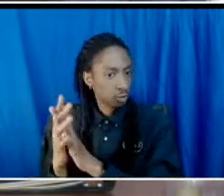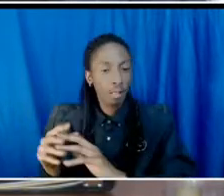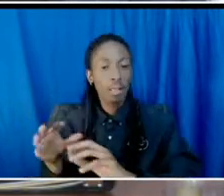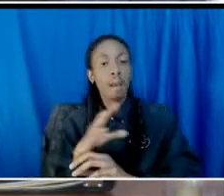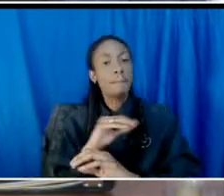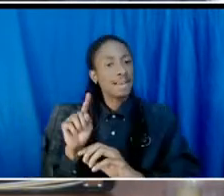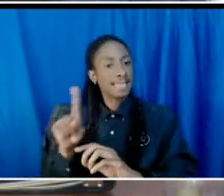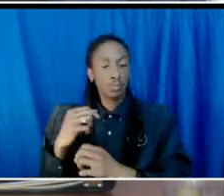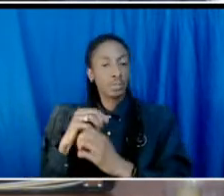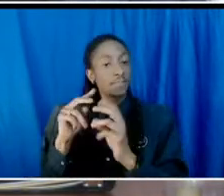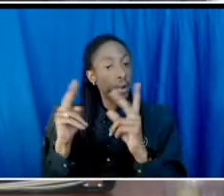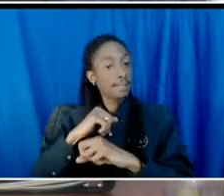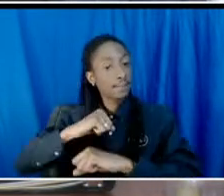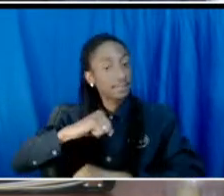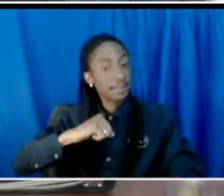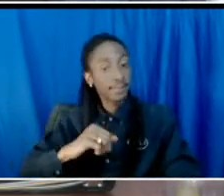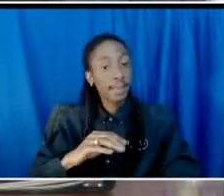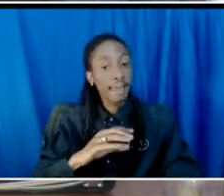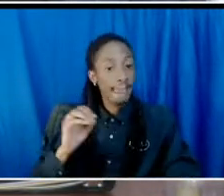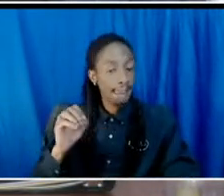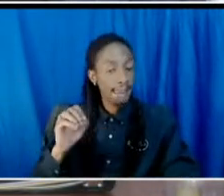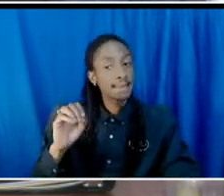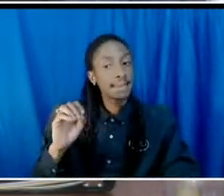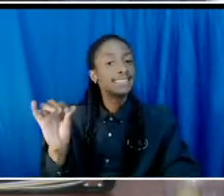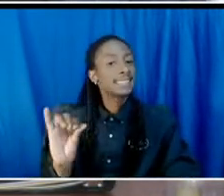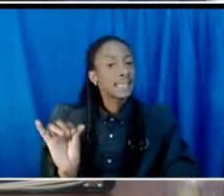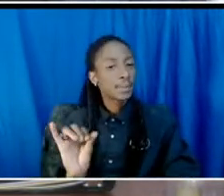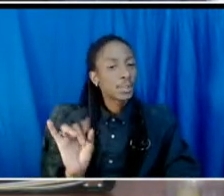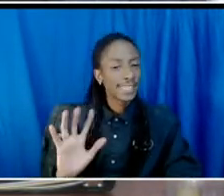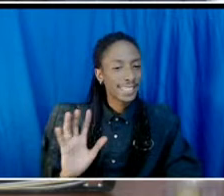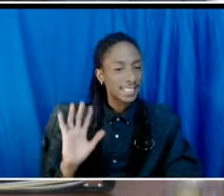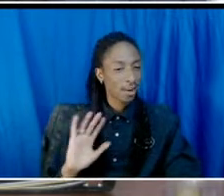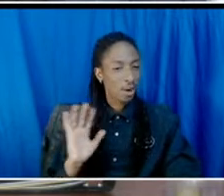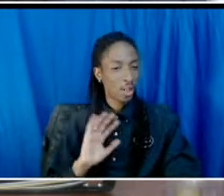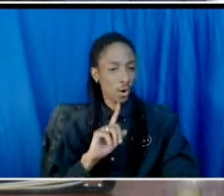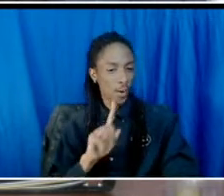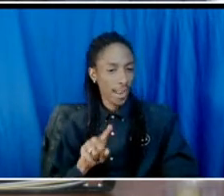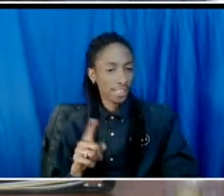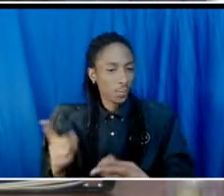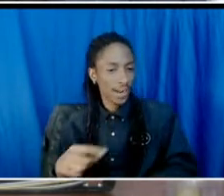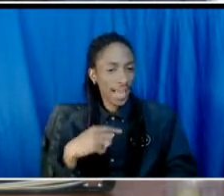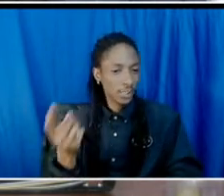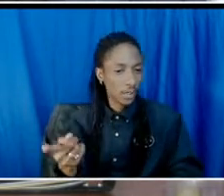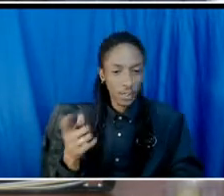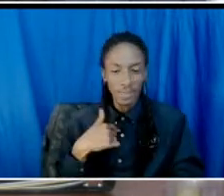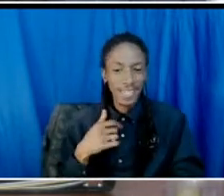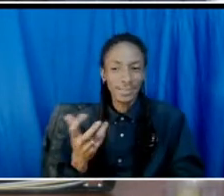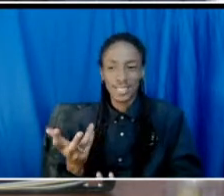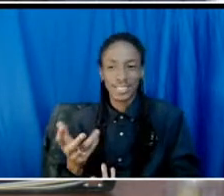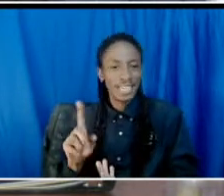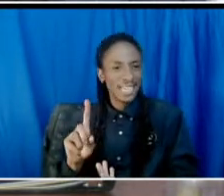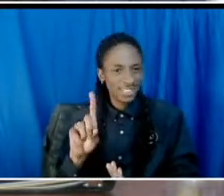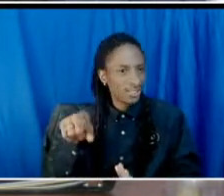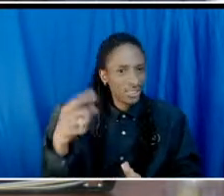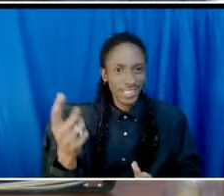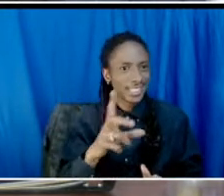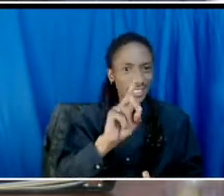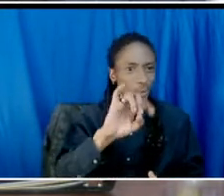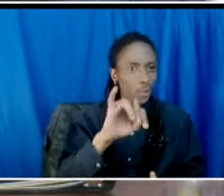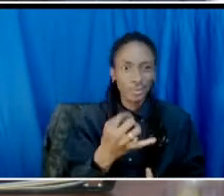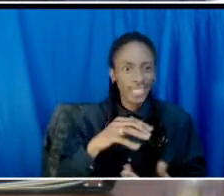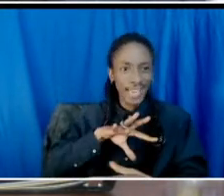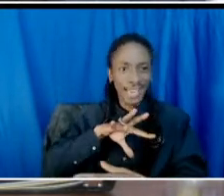defensive and, you know, similar to his earlier reaction when I said this is nothing less than Justice Department meddling in an